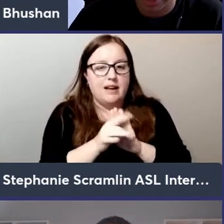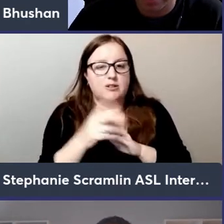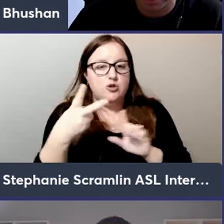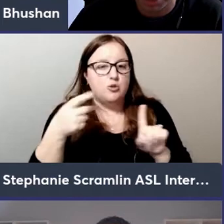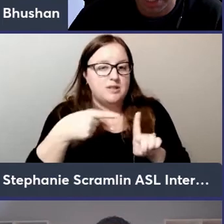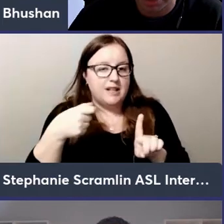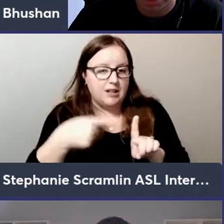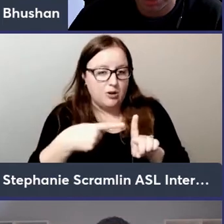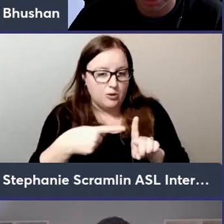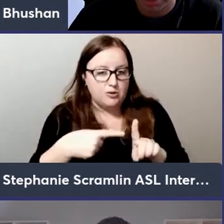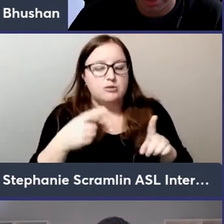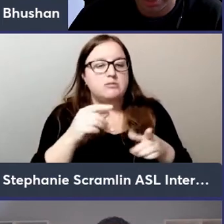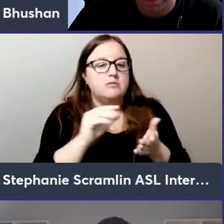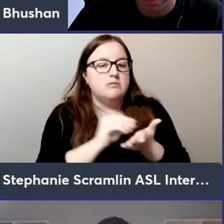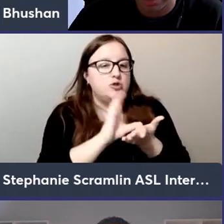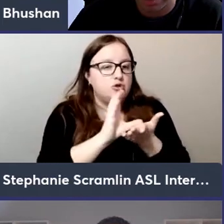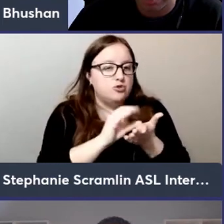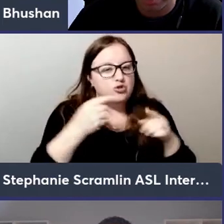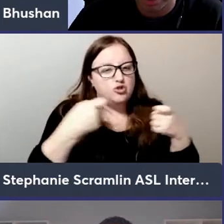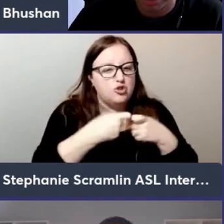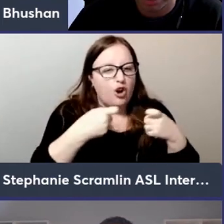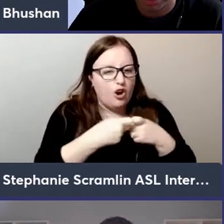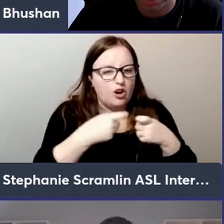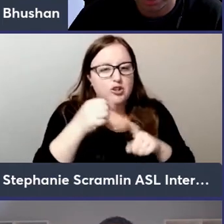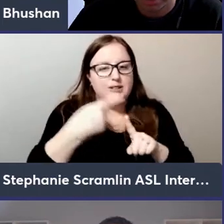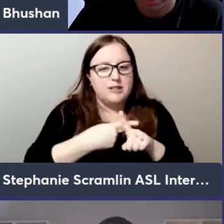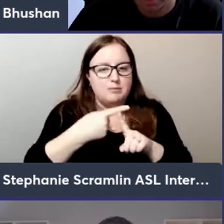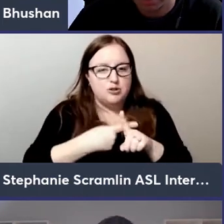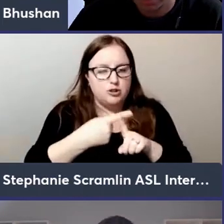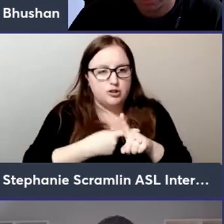the state of charge and temperature,